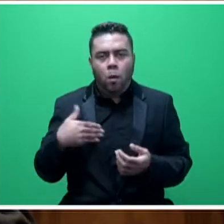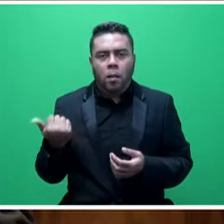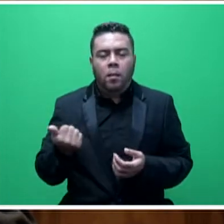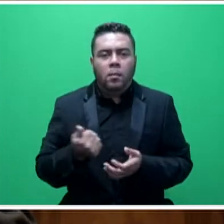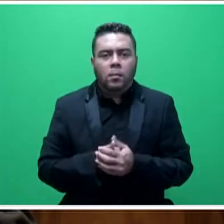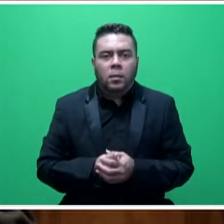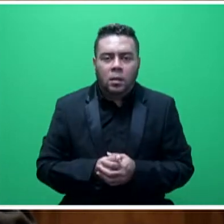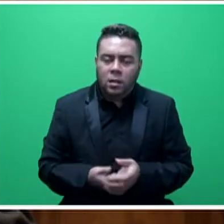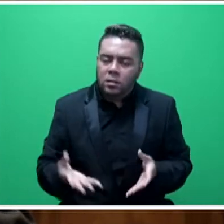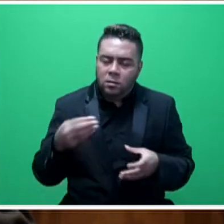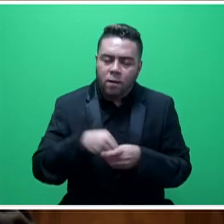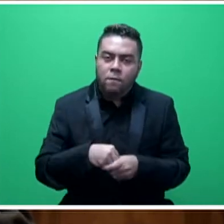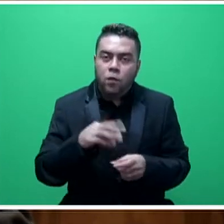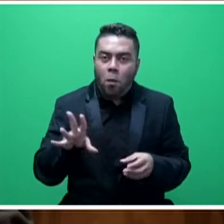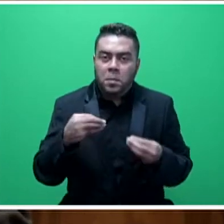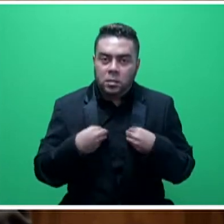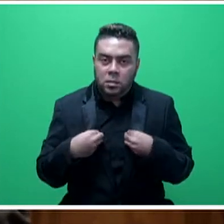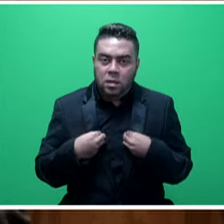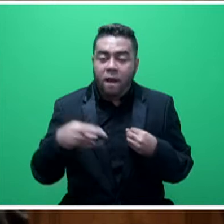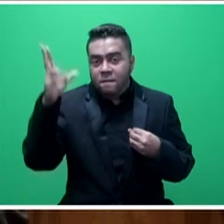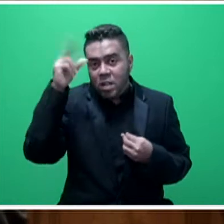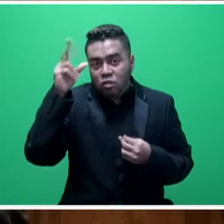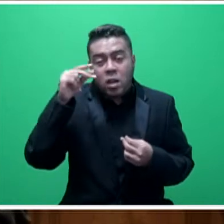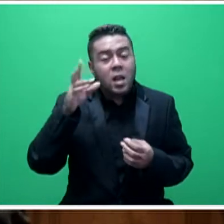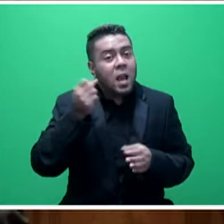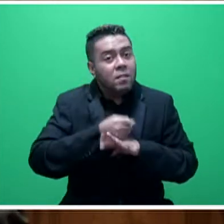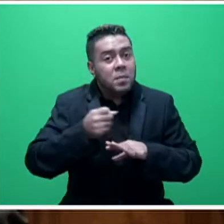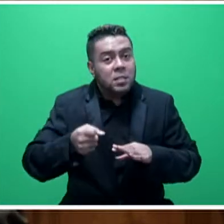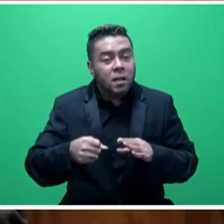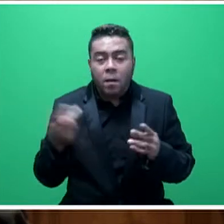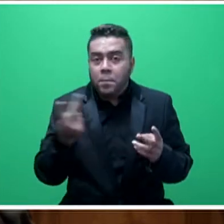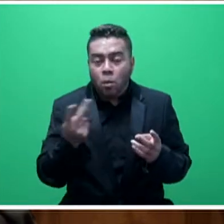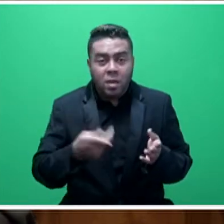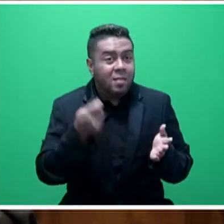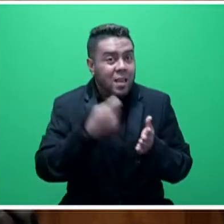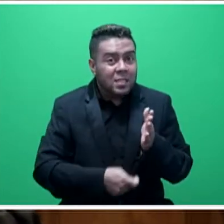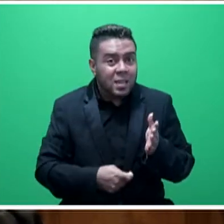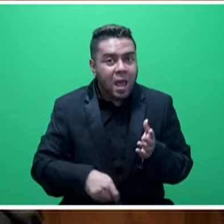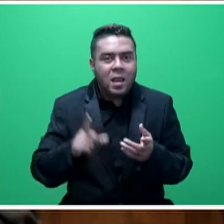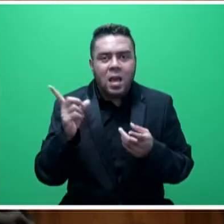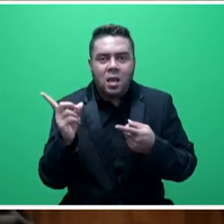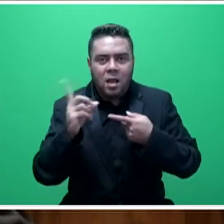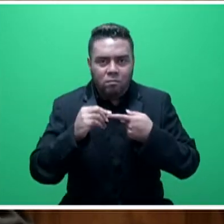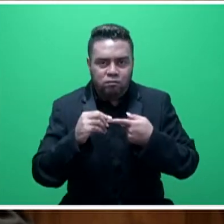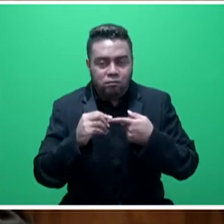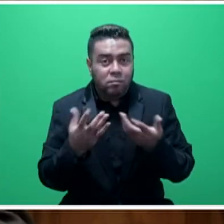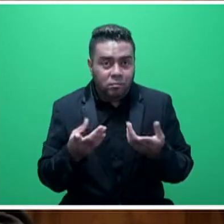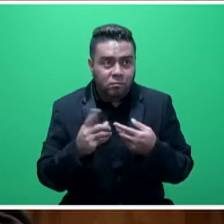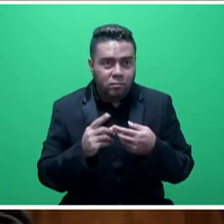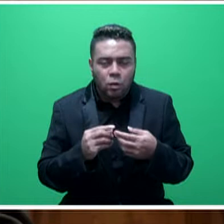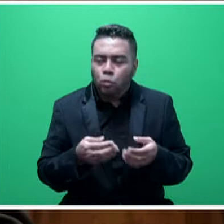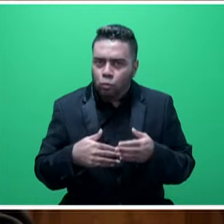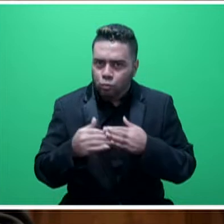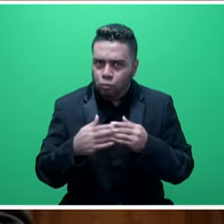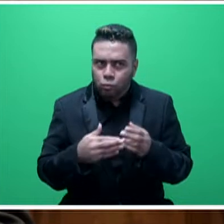of incentives for businesses. The Fijian government introduced bold taxation and custom tariff reductions to rebuild competitiveness of